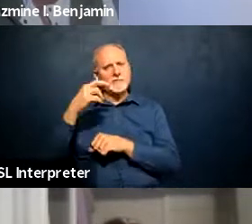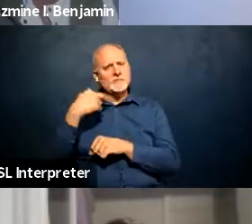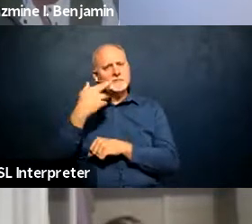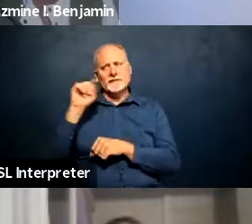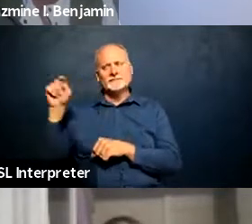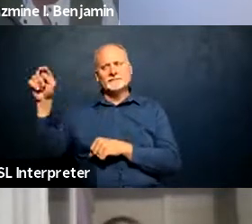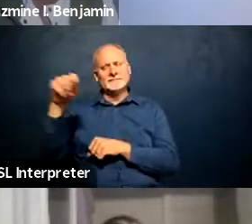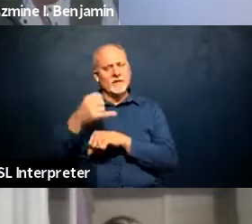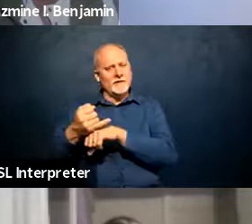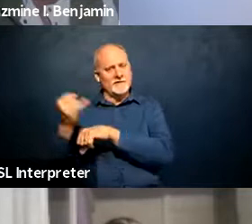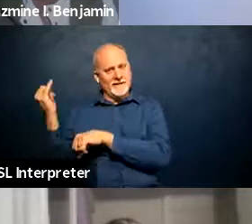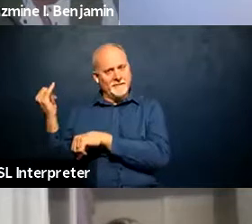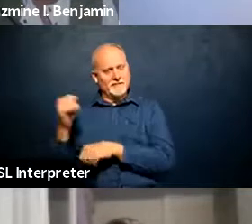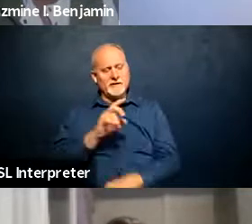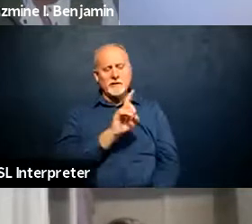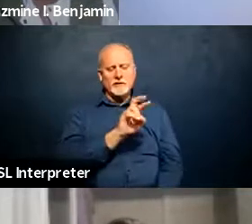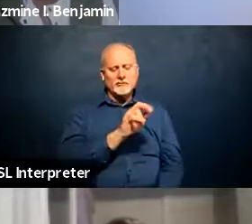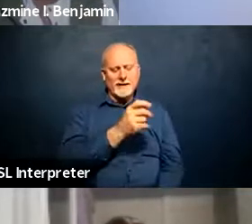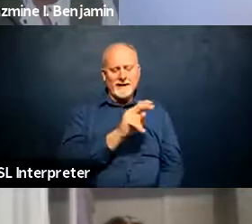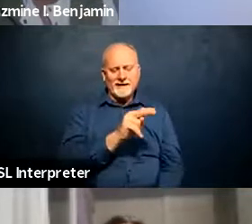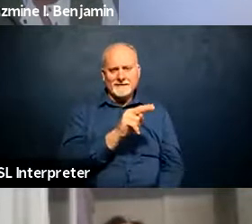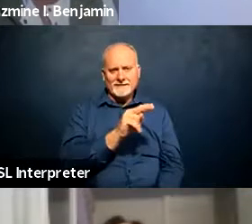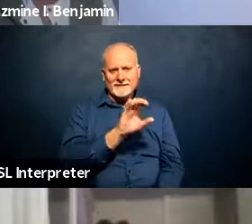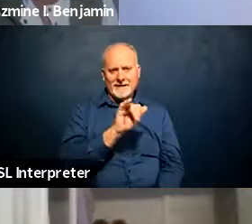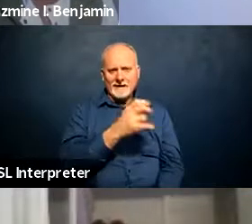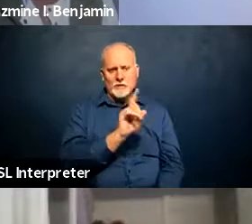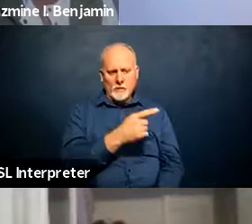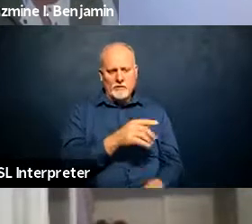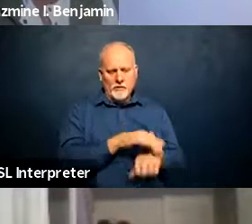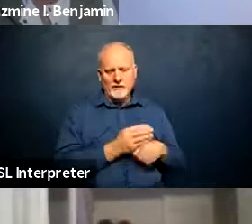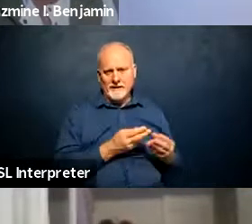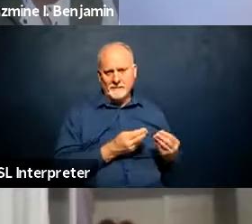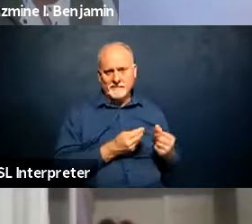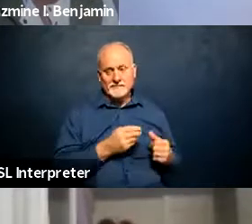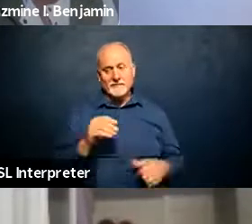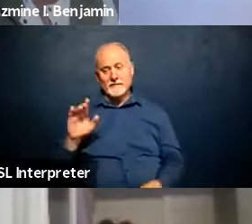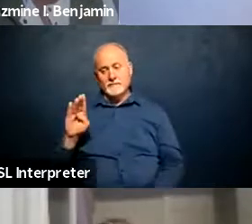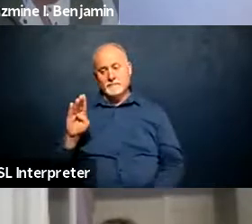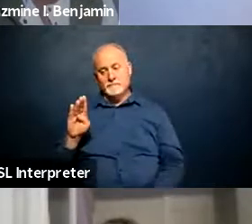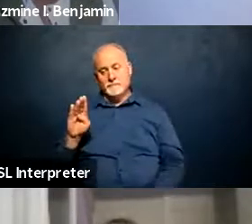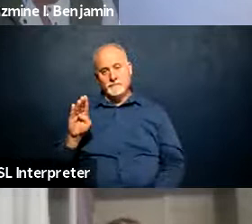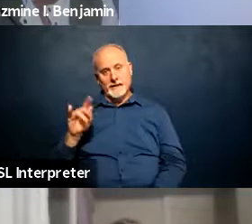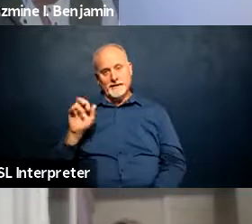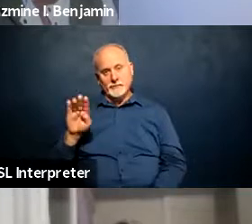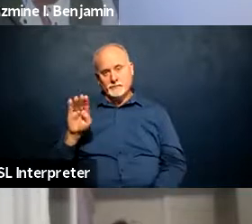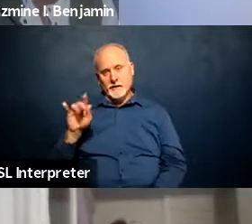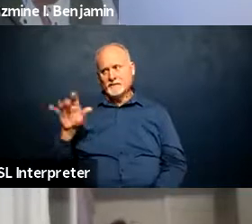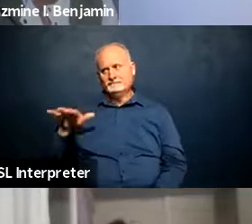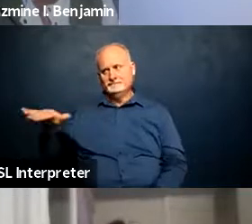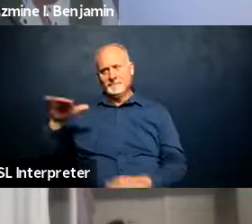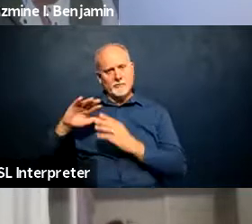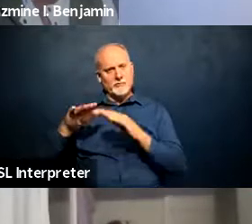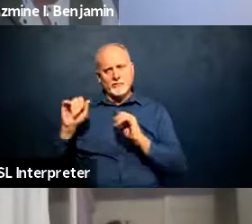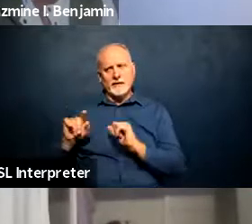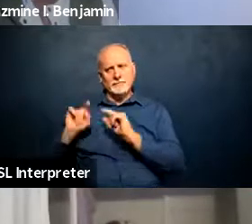campus. Dragon Cash can only be used on campus. So if you've got LaserBucks, you've got several options in the community where you